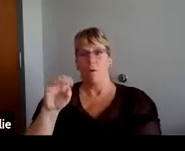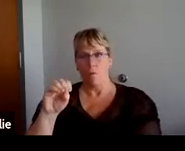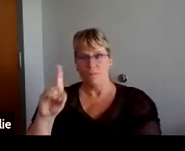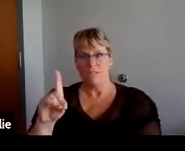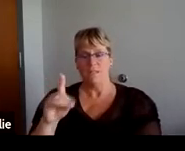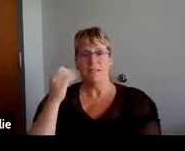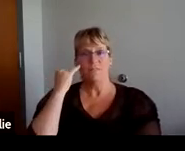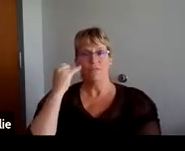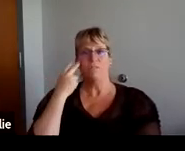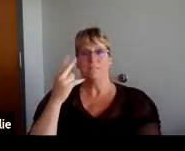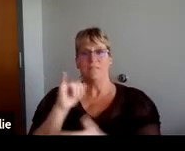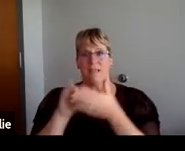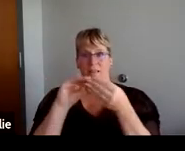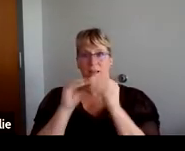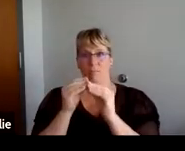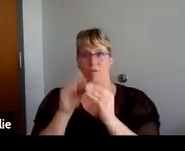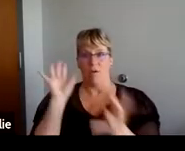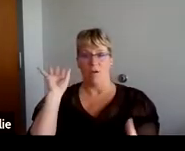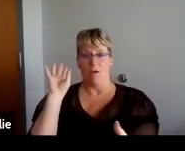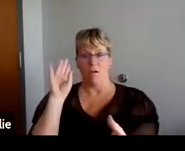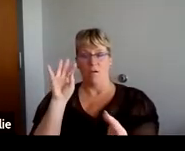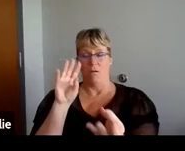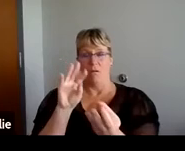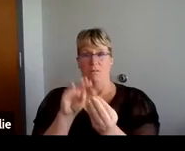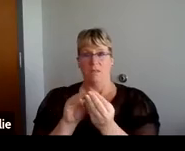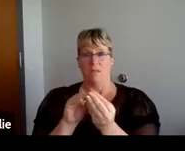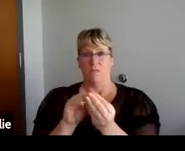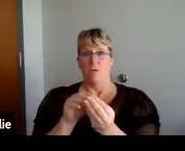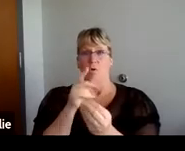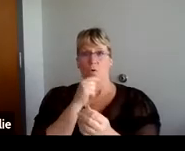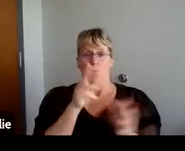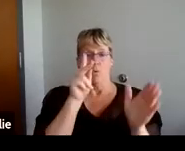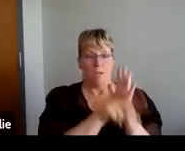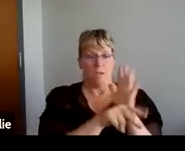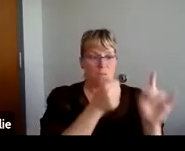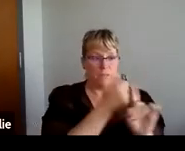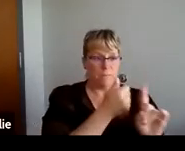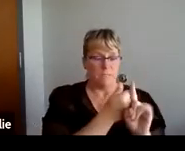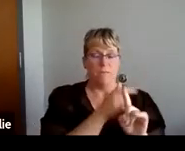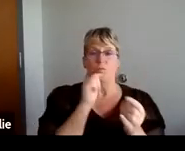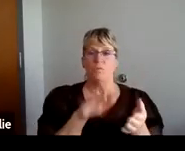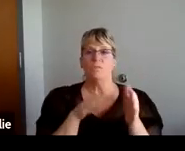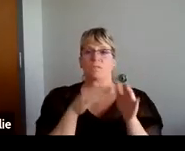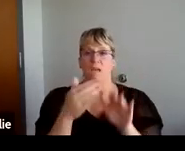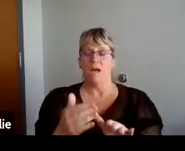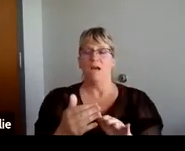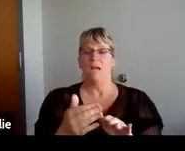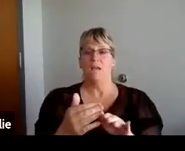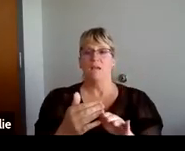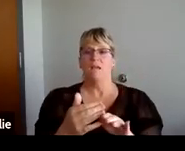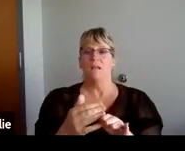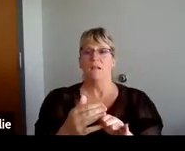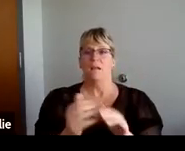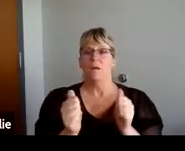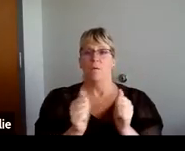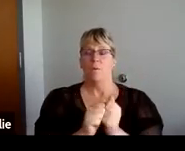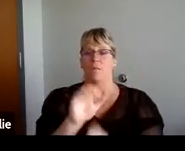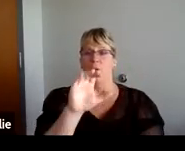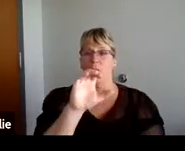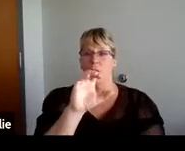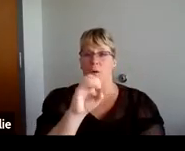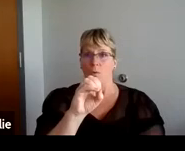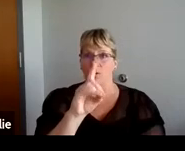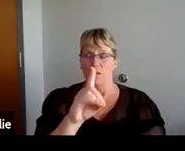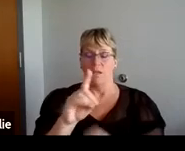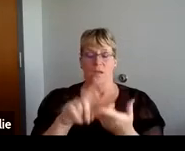that collectively, we add up those who committed suicide, those who've died via opioid overdose, those who've died